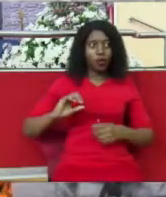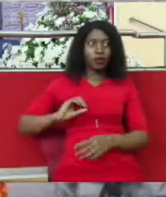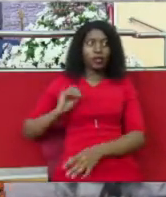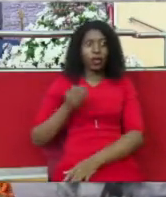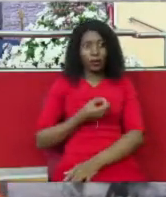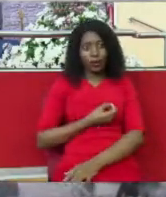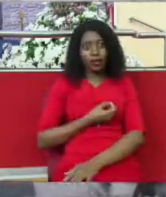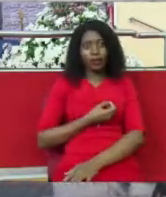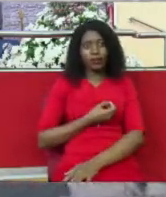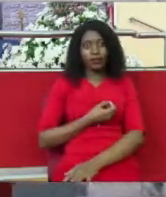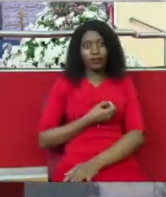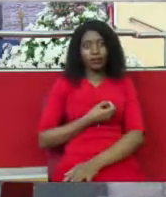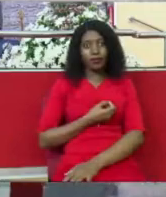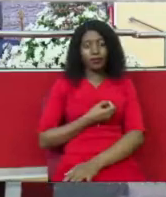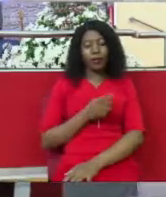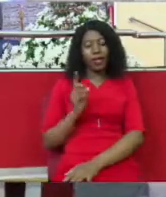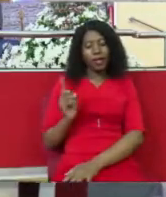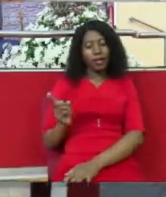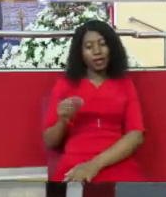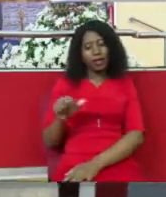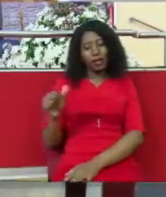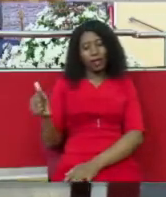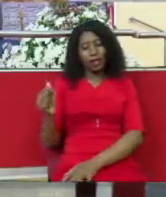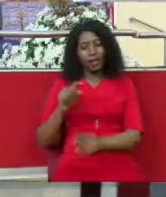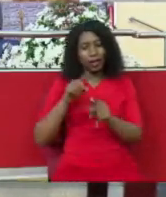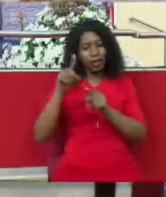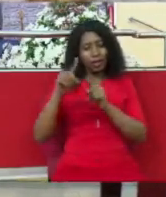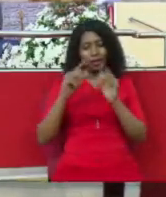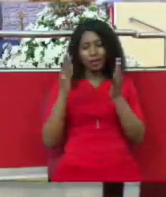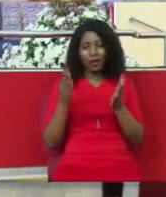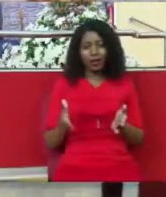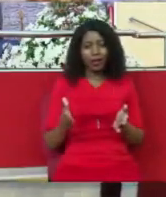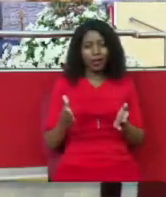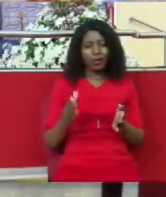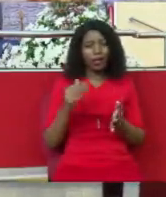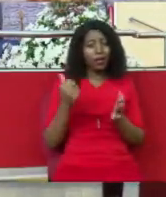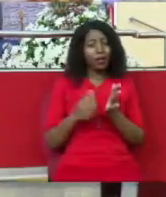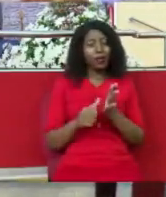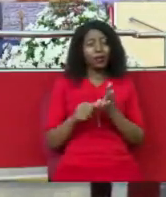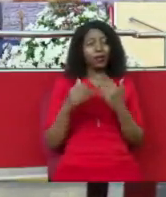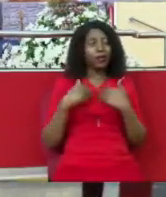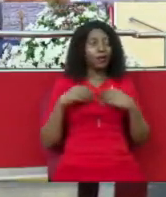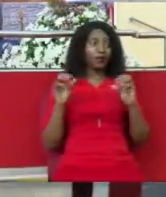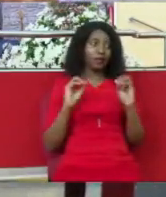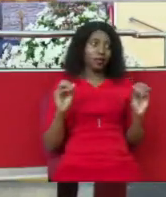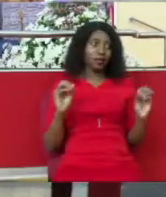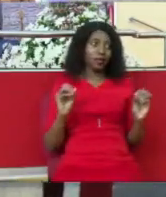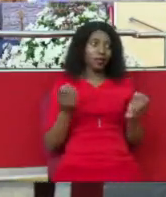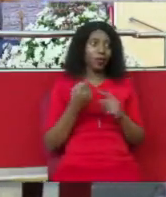These other travelers did not have a problem, but they find themselves in the middle of a storm.